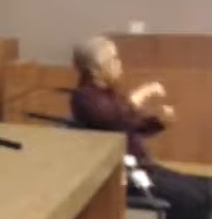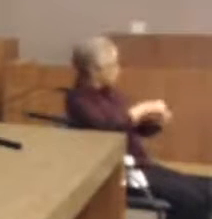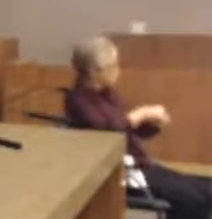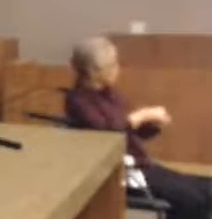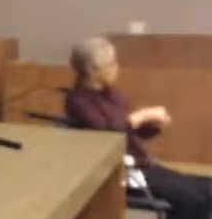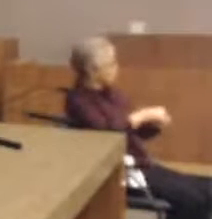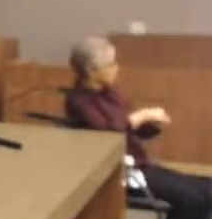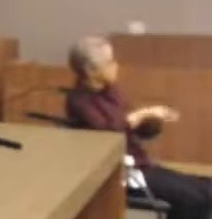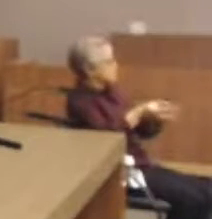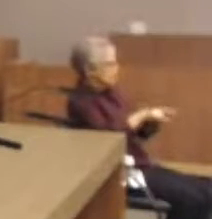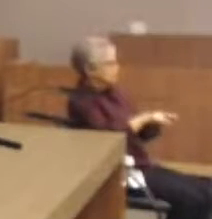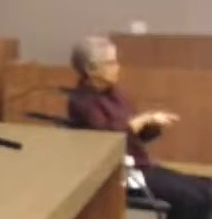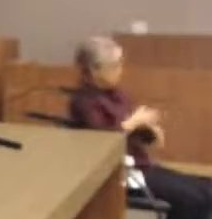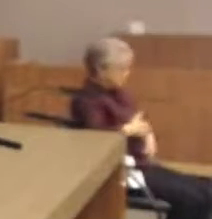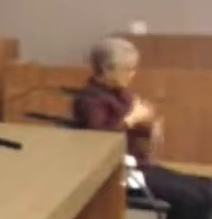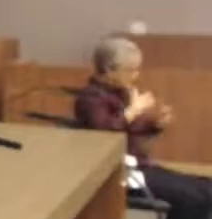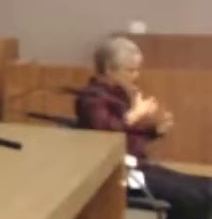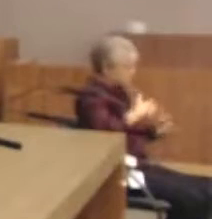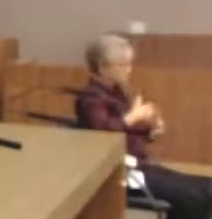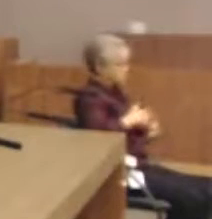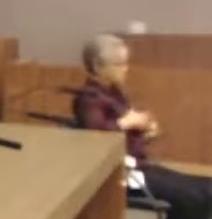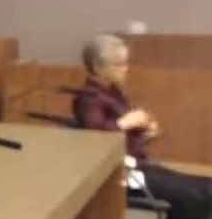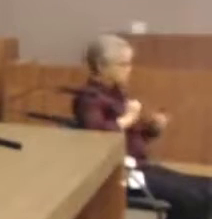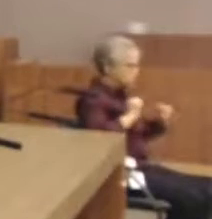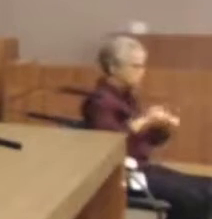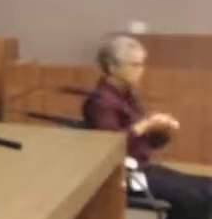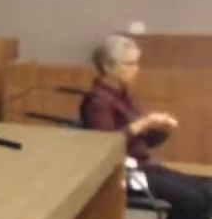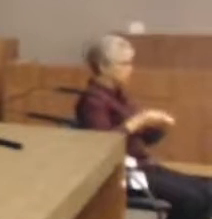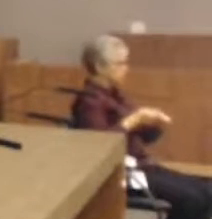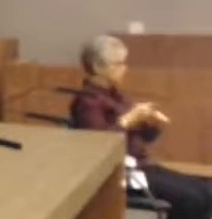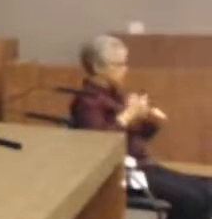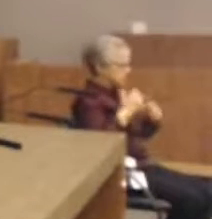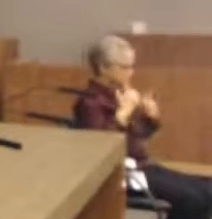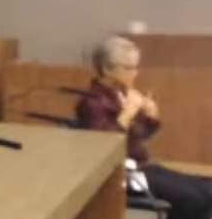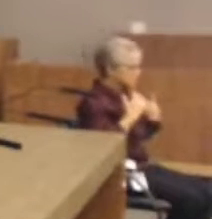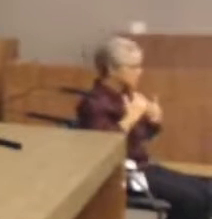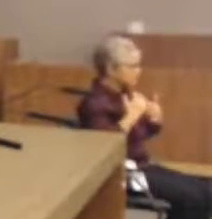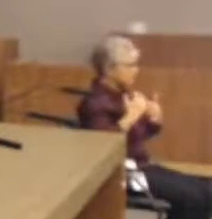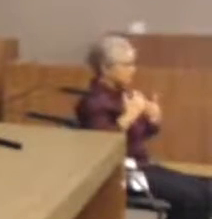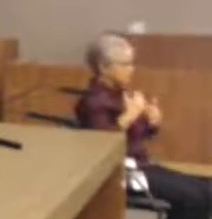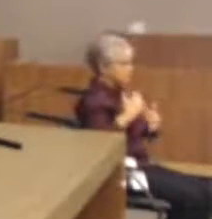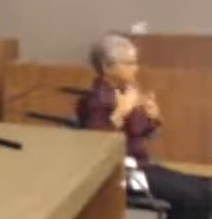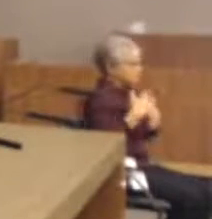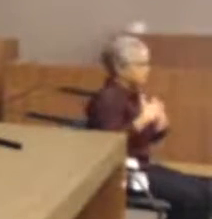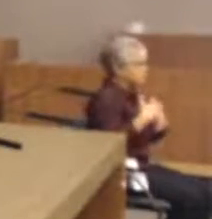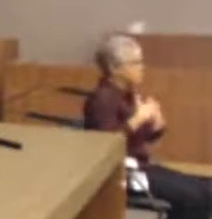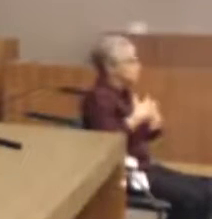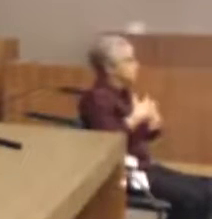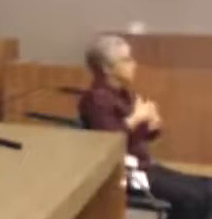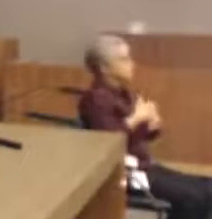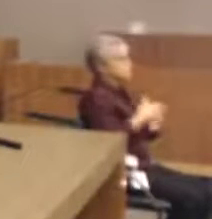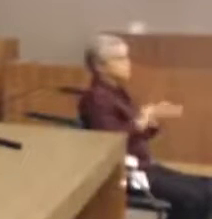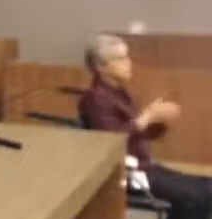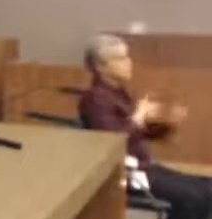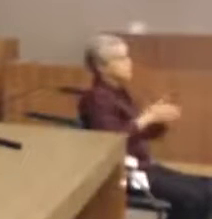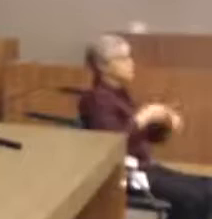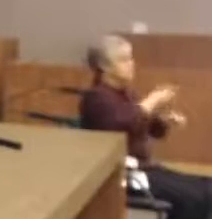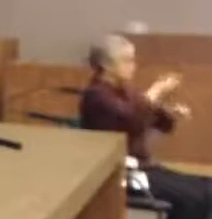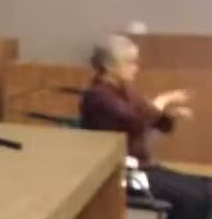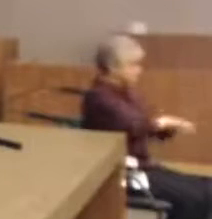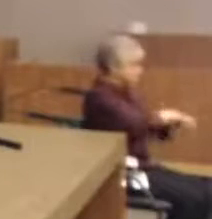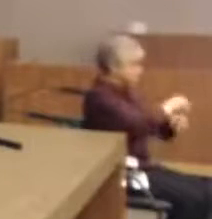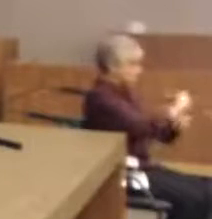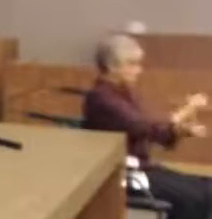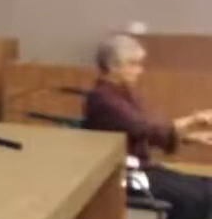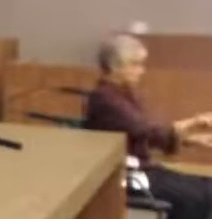If you were the victim of this abuse, anger would be in there for you also. So just because they're sitting in someone's office getting services doesn't mean that anger doesn't come